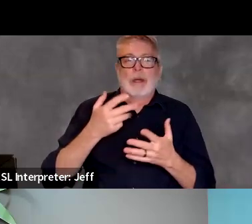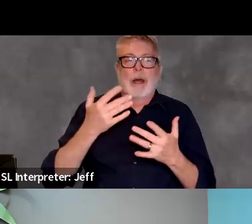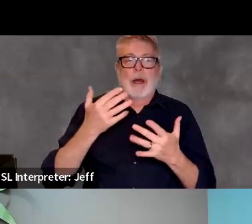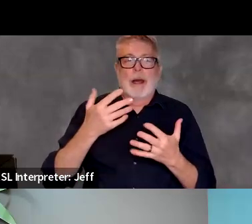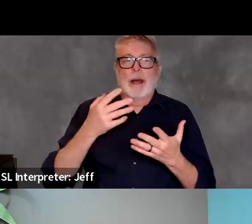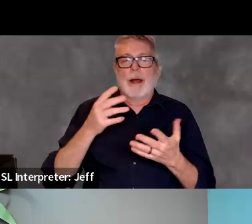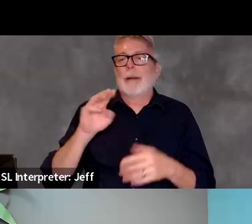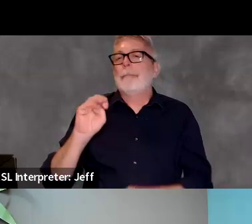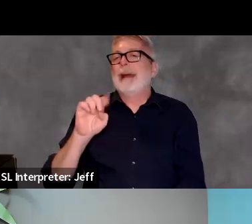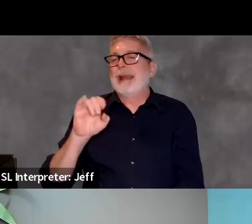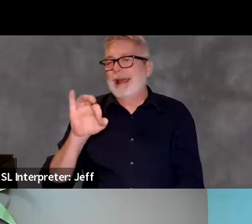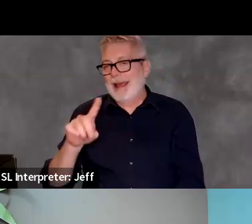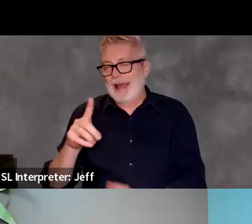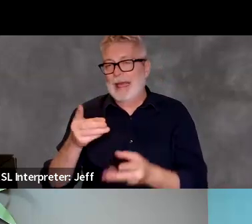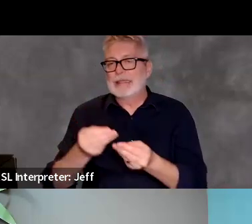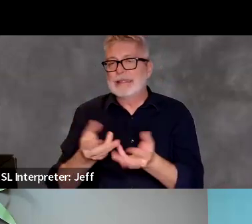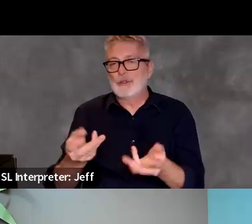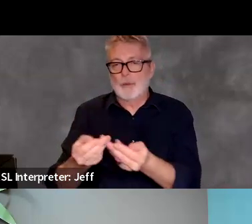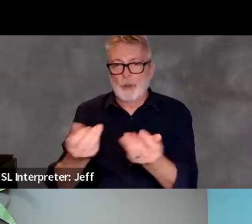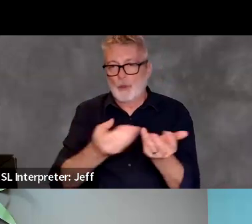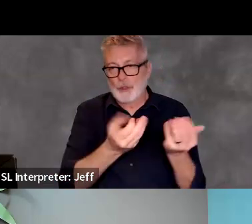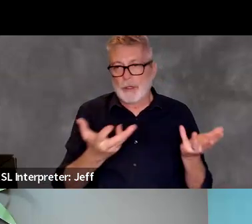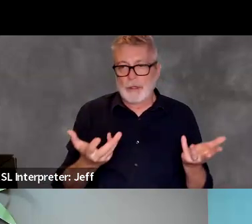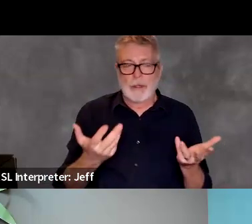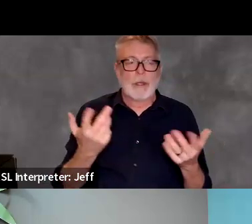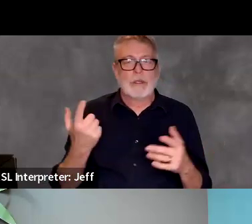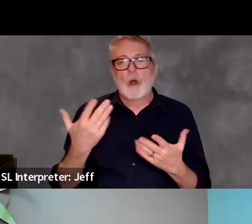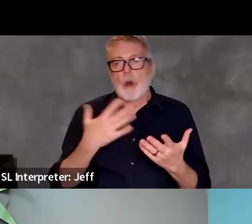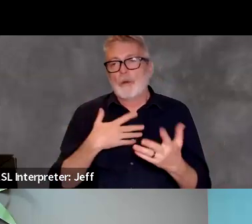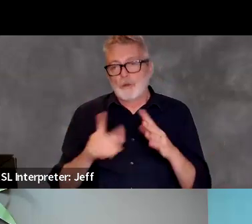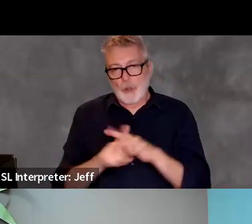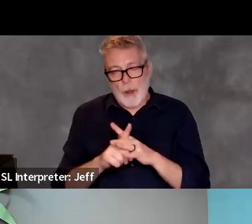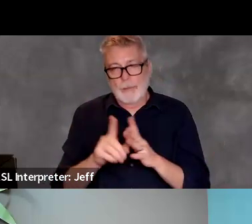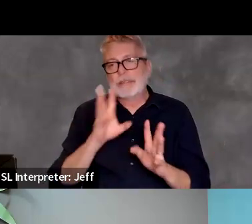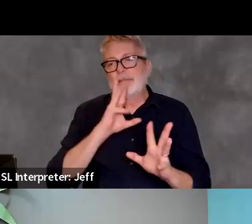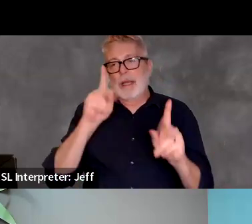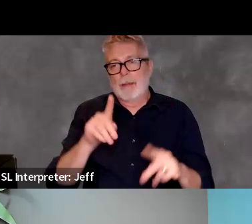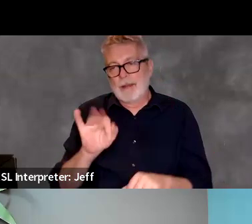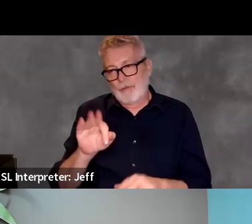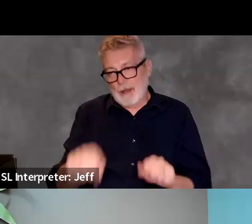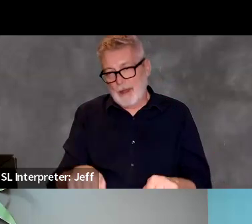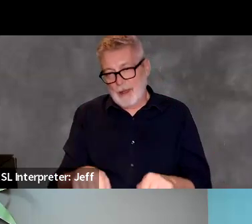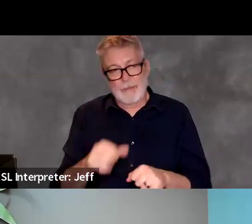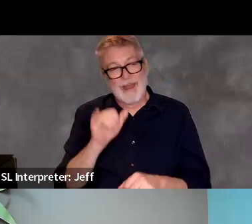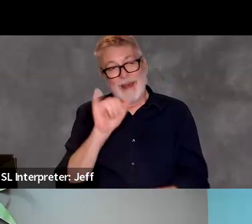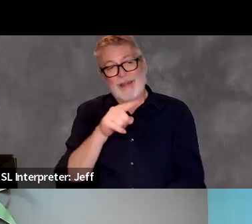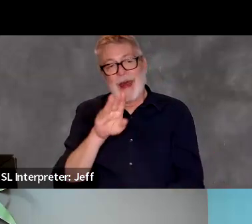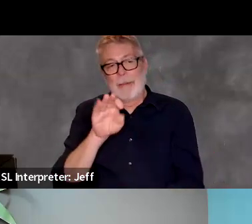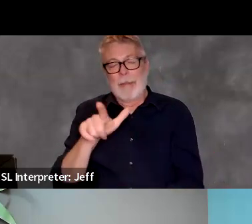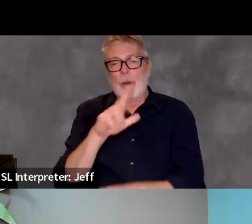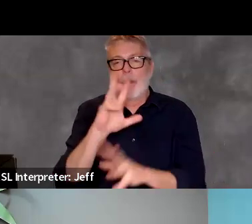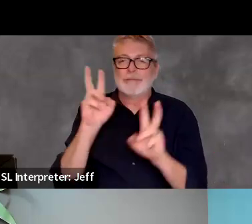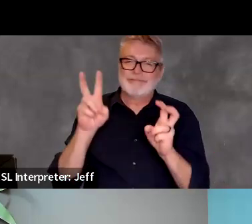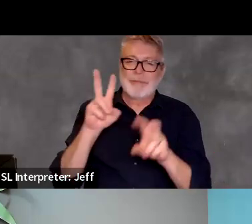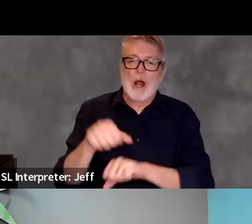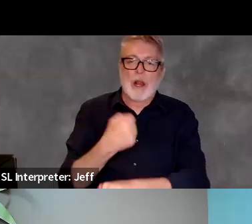Medicaid distribution to show up and speak up if you can. This bill would lock